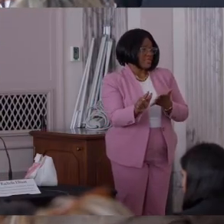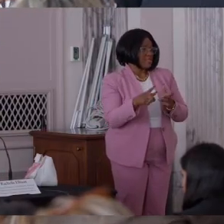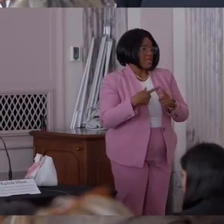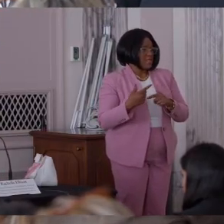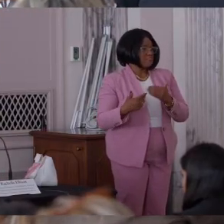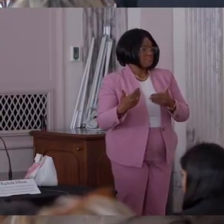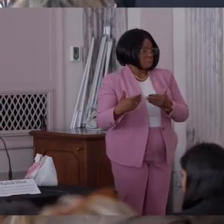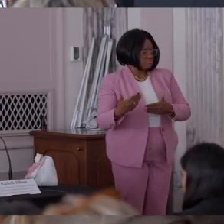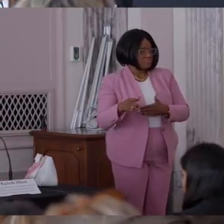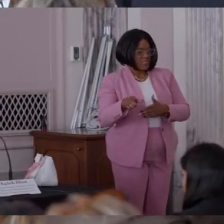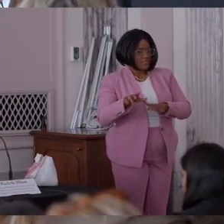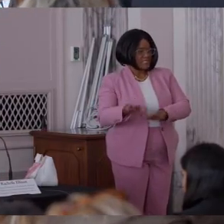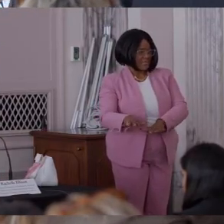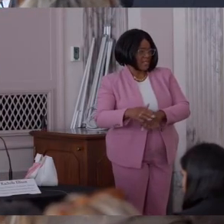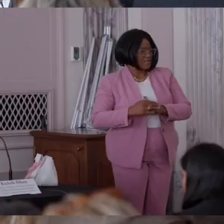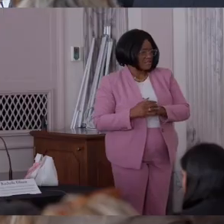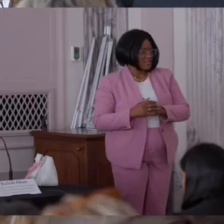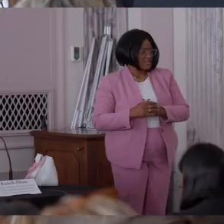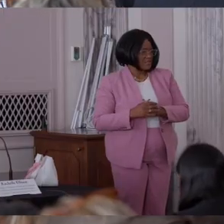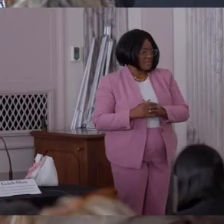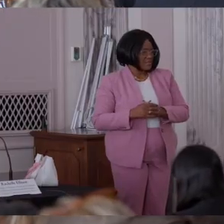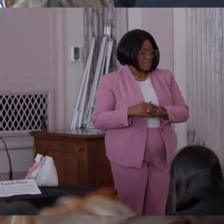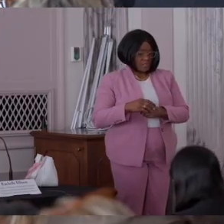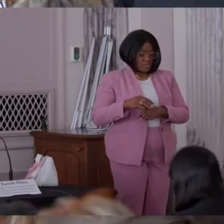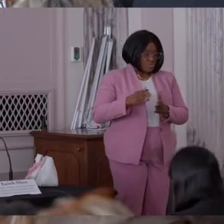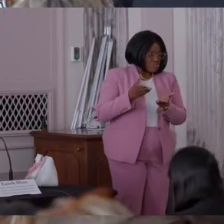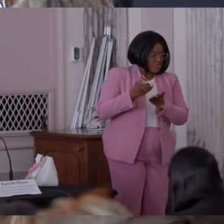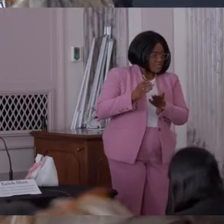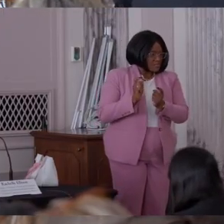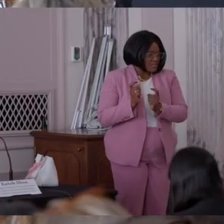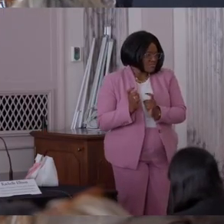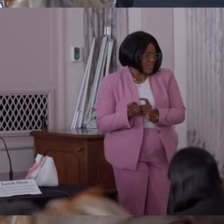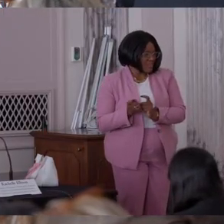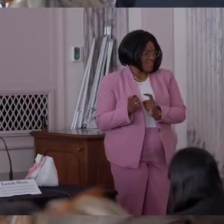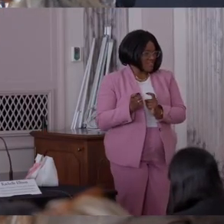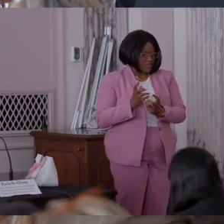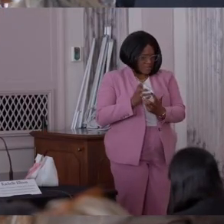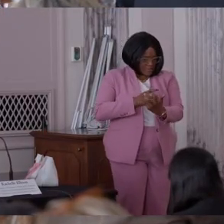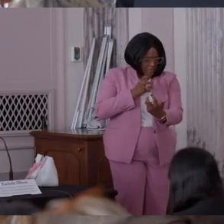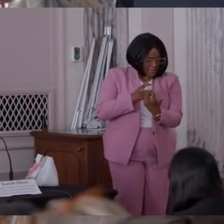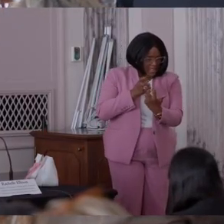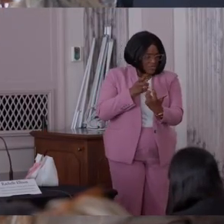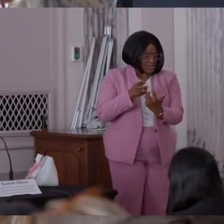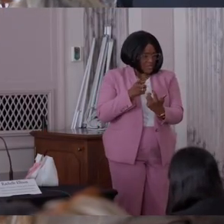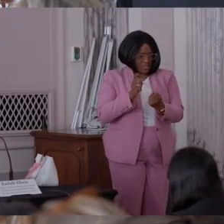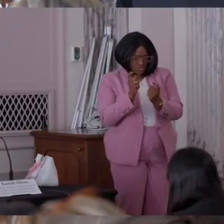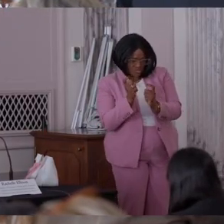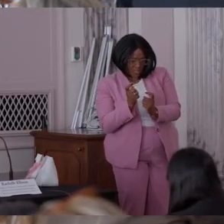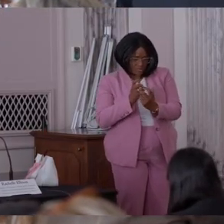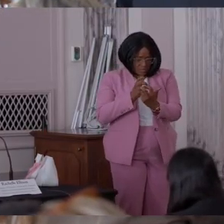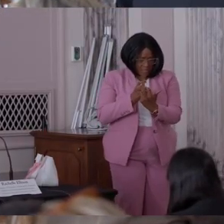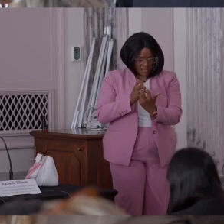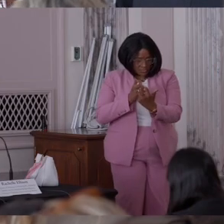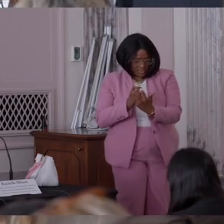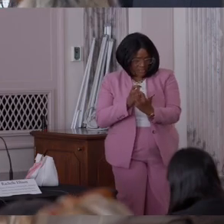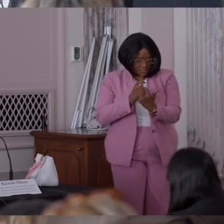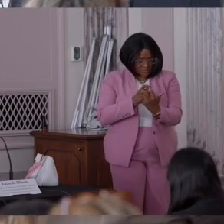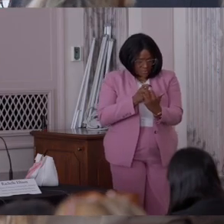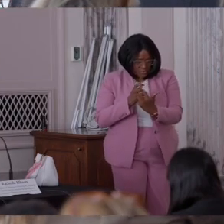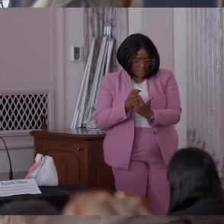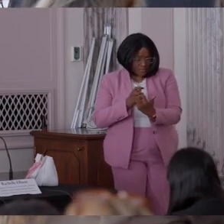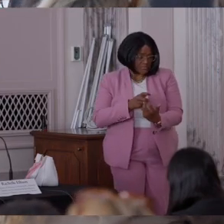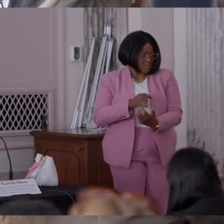people stabilize. If you provide the right services, the right amount, in the right place, right time, people